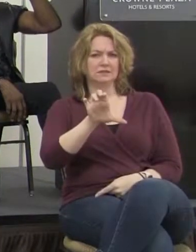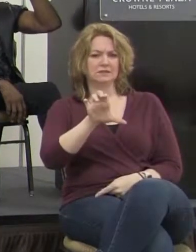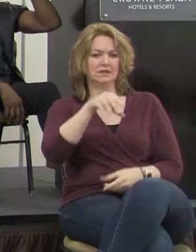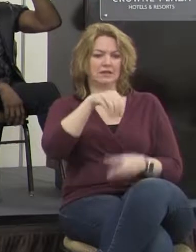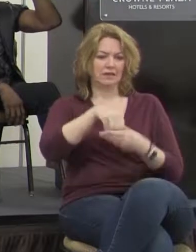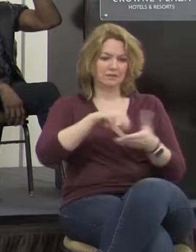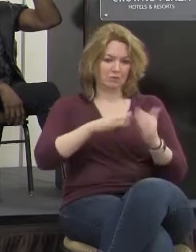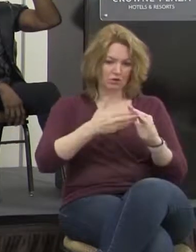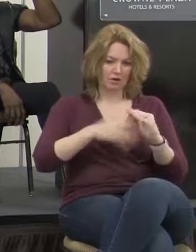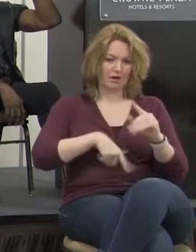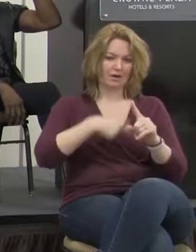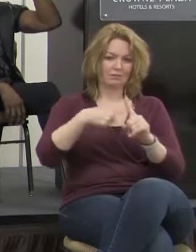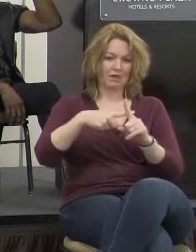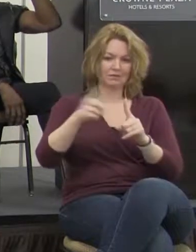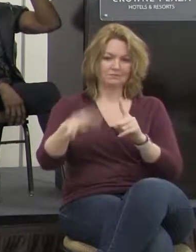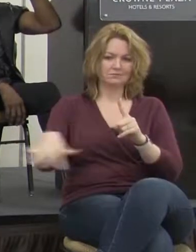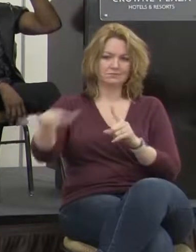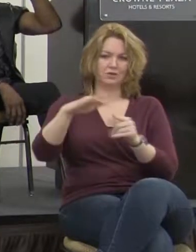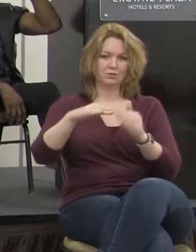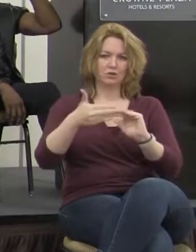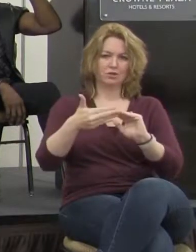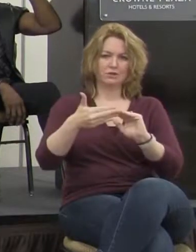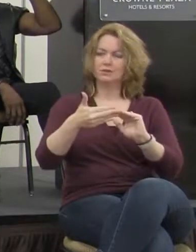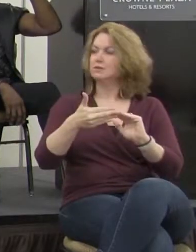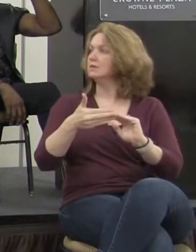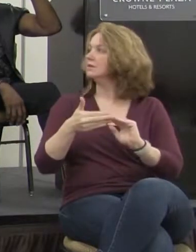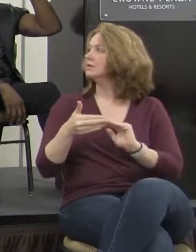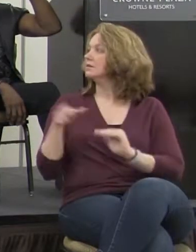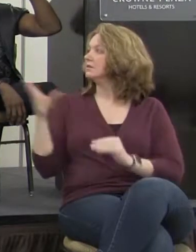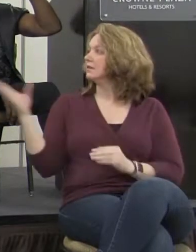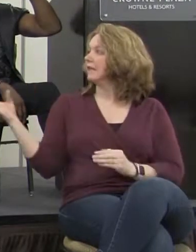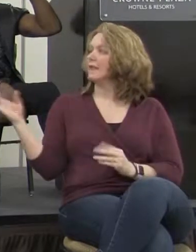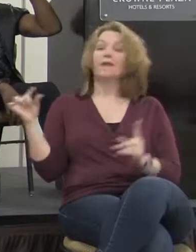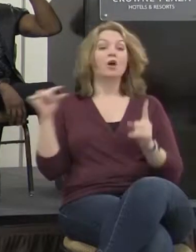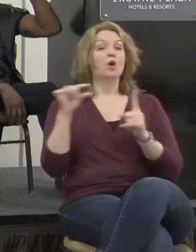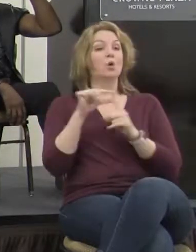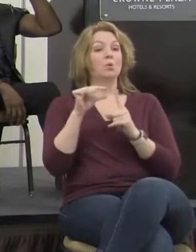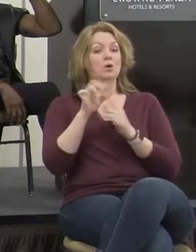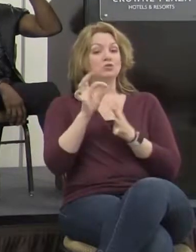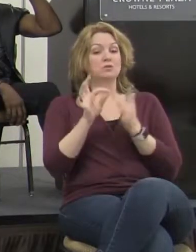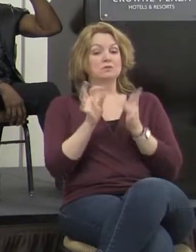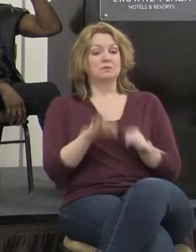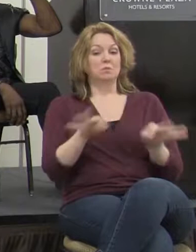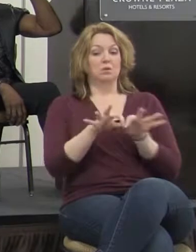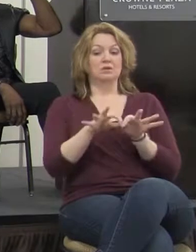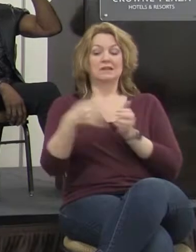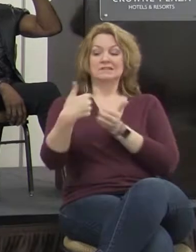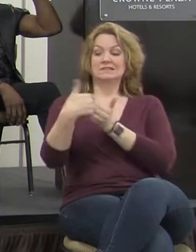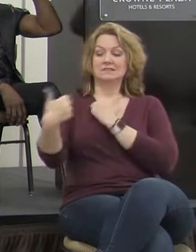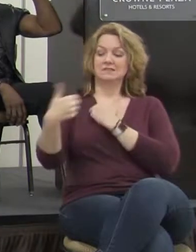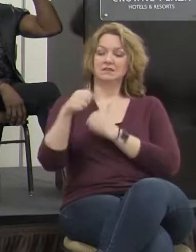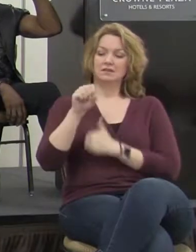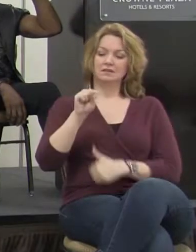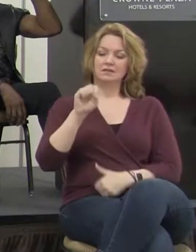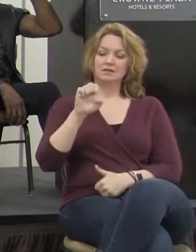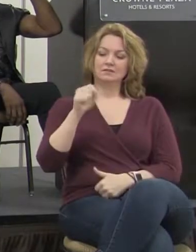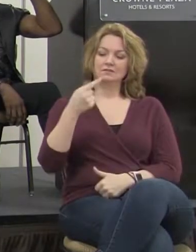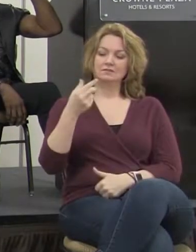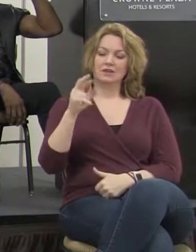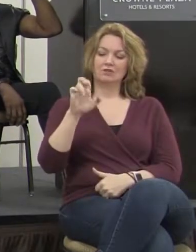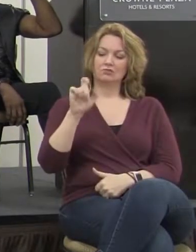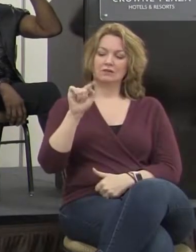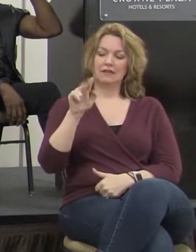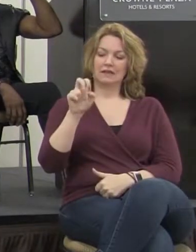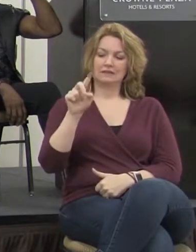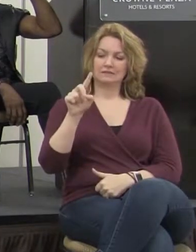community. I think the word choice is essential. Segregate means that you